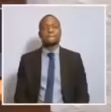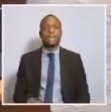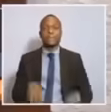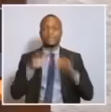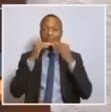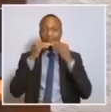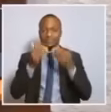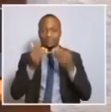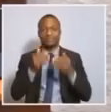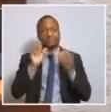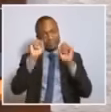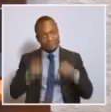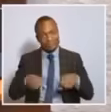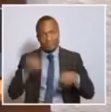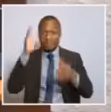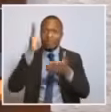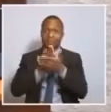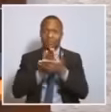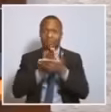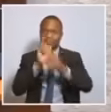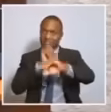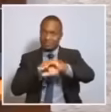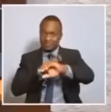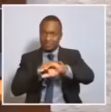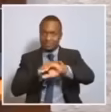Thank you. You can stop the clock for the time being.